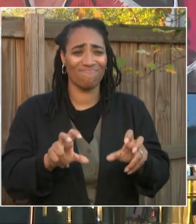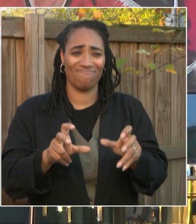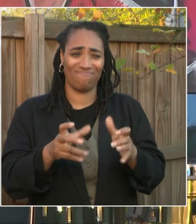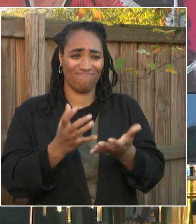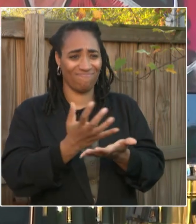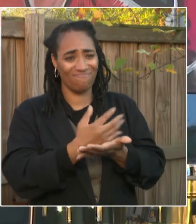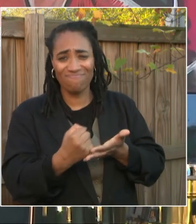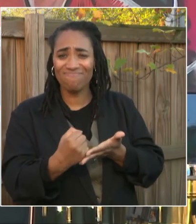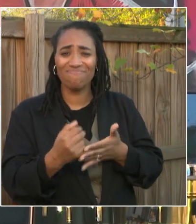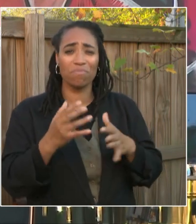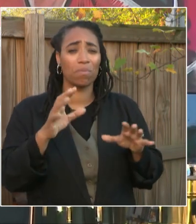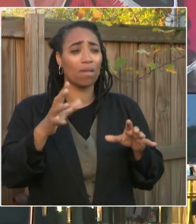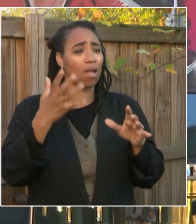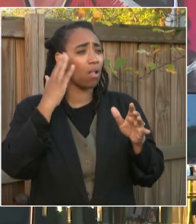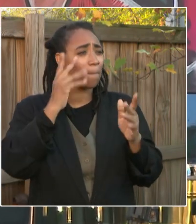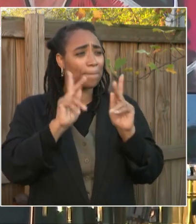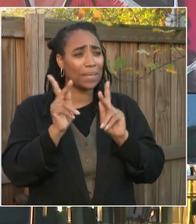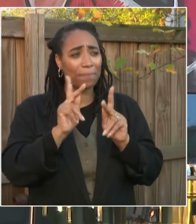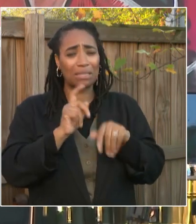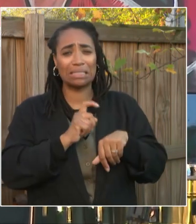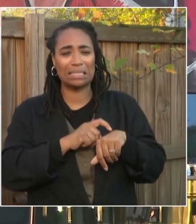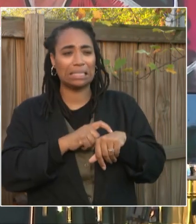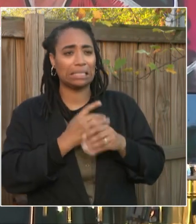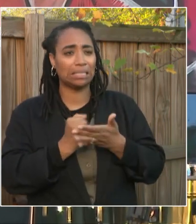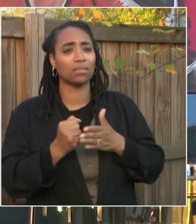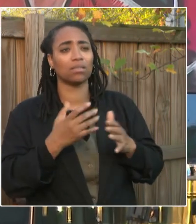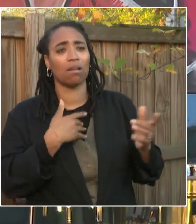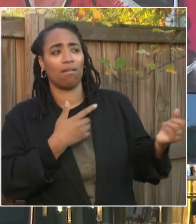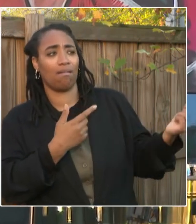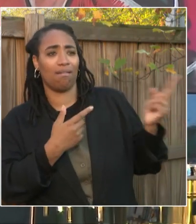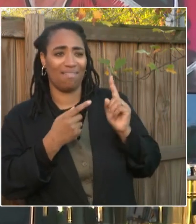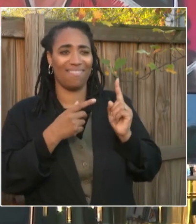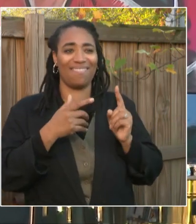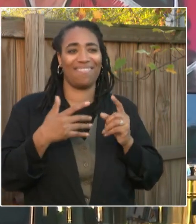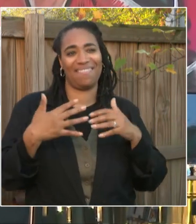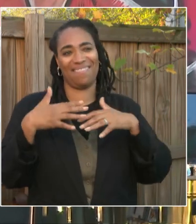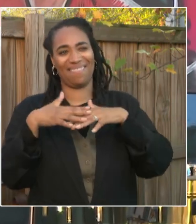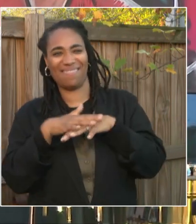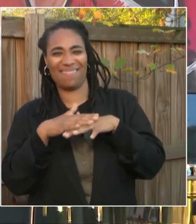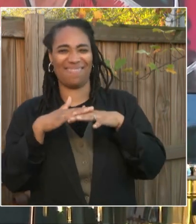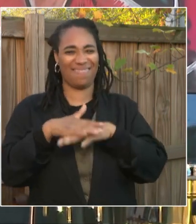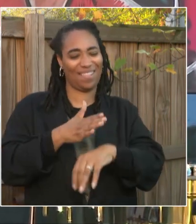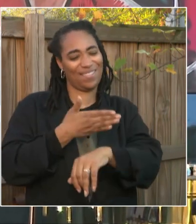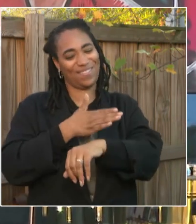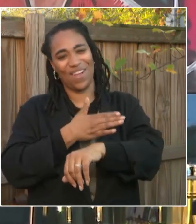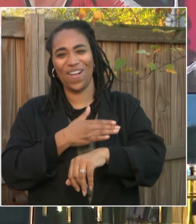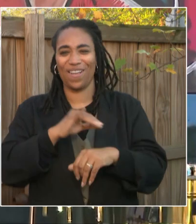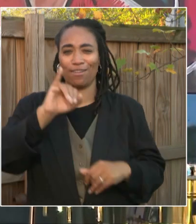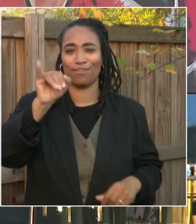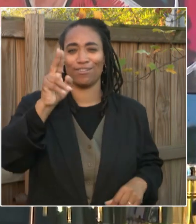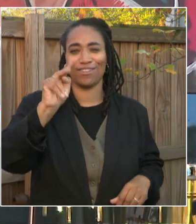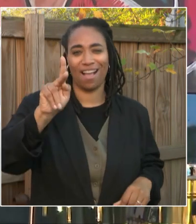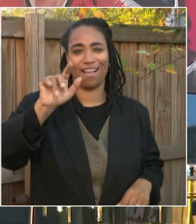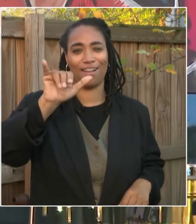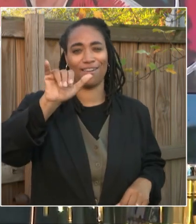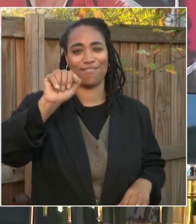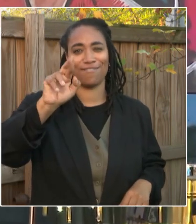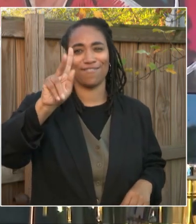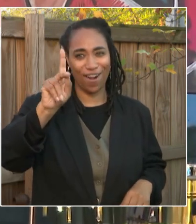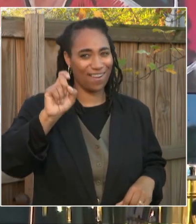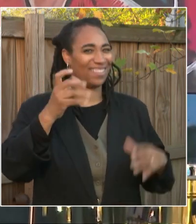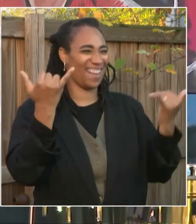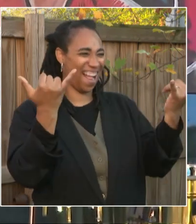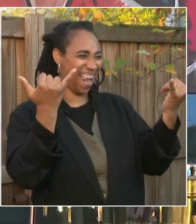in 2010. My man Bugs. Somebody give it up for Bugs, y'all. Y'all not loud enough.